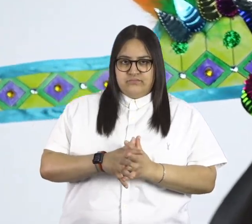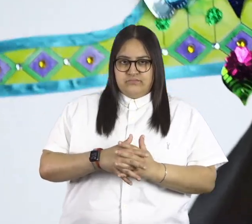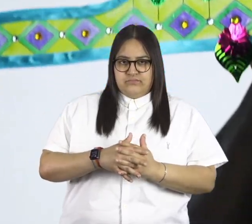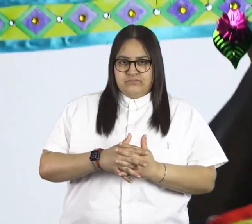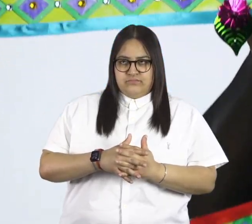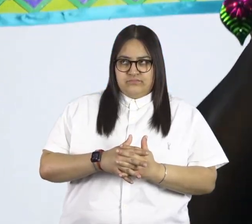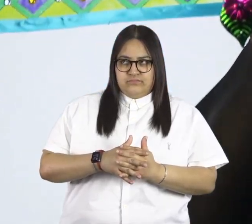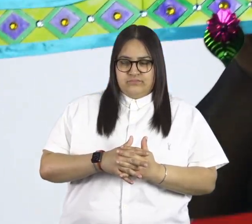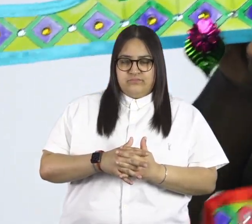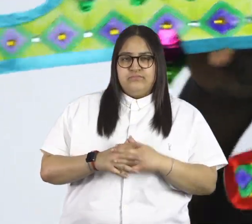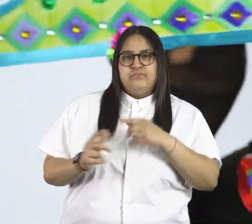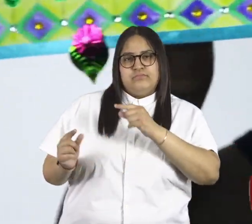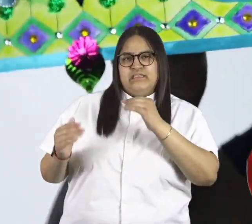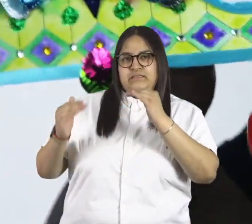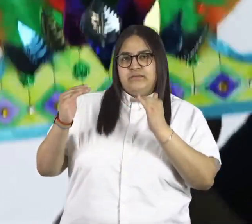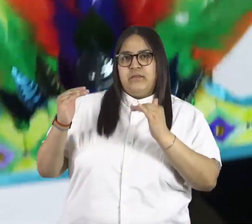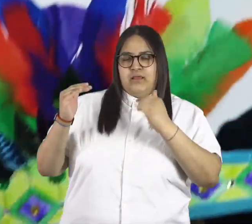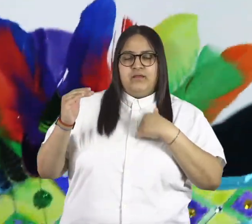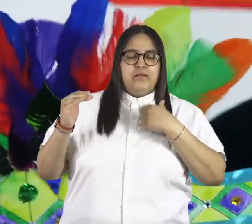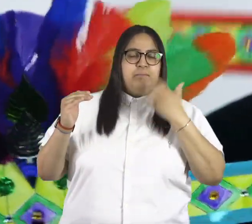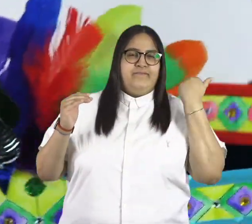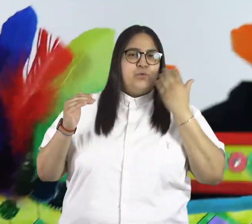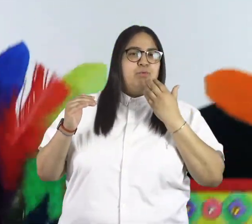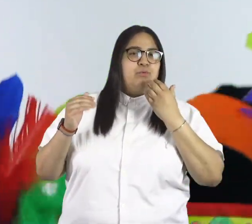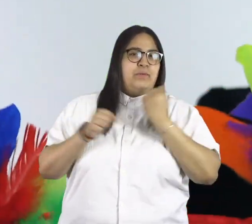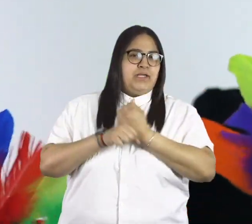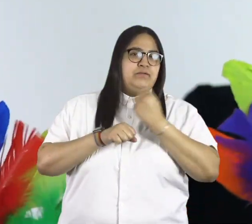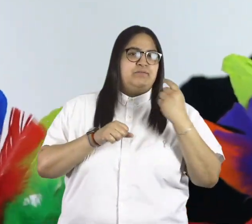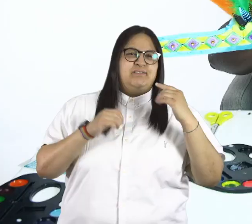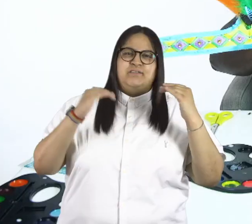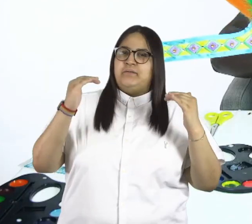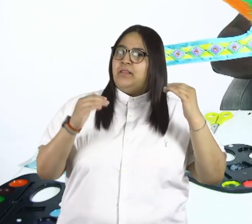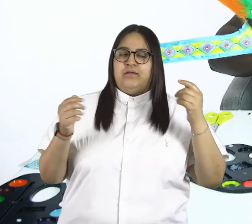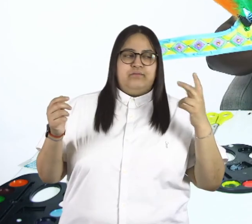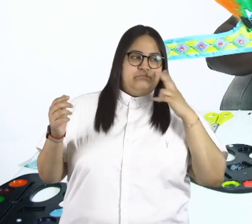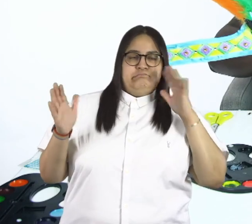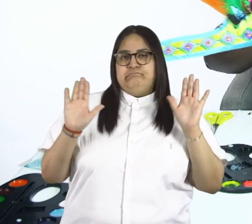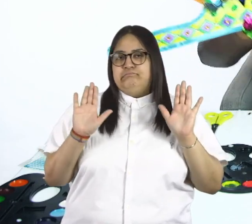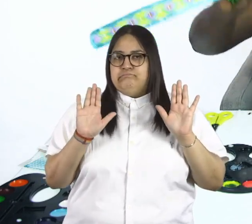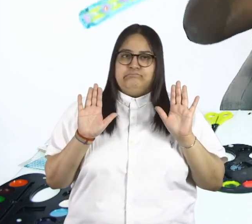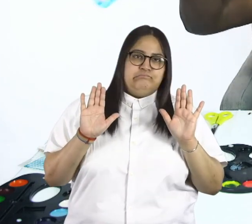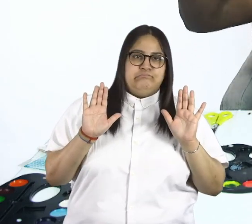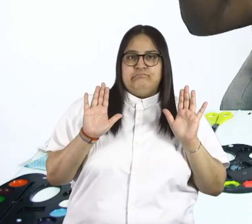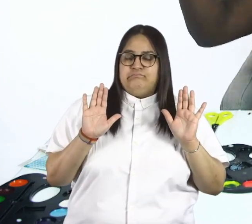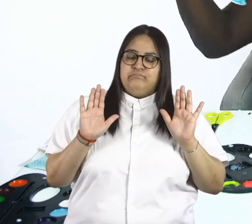one, well, similar to the one I'd done prior.